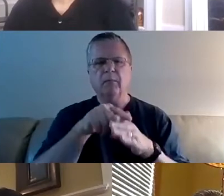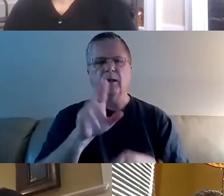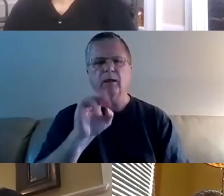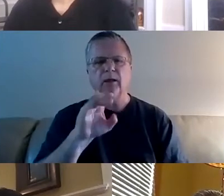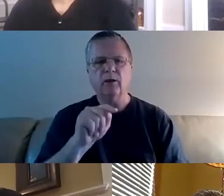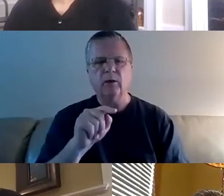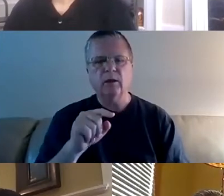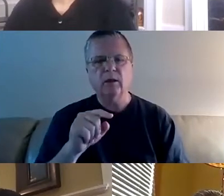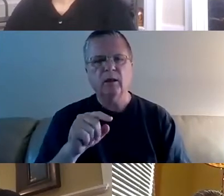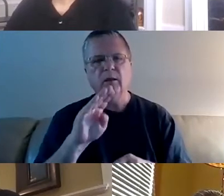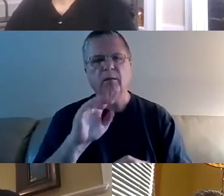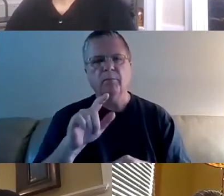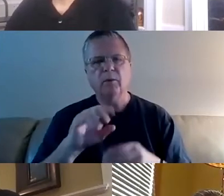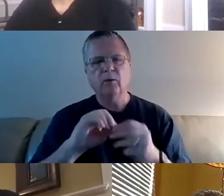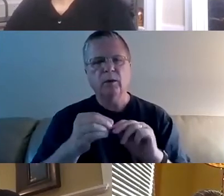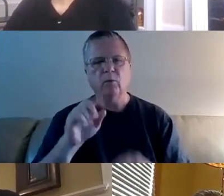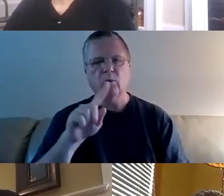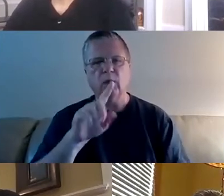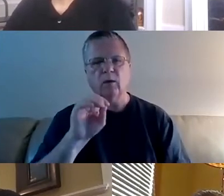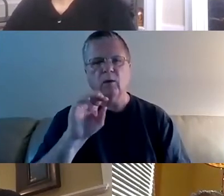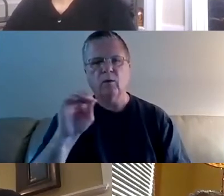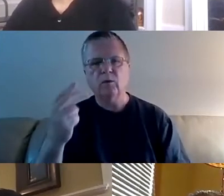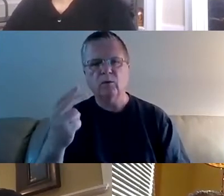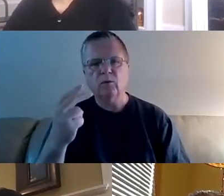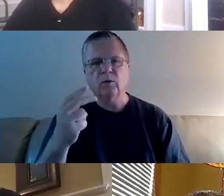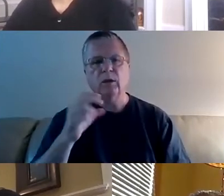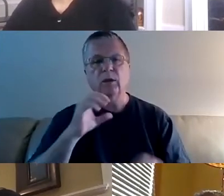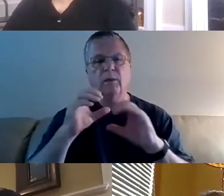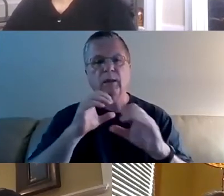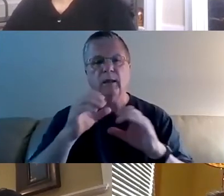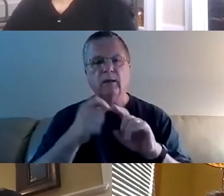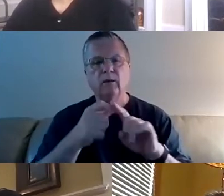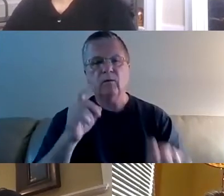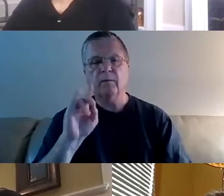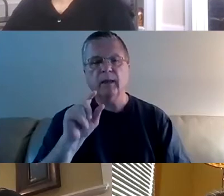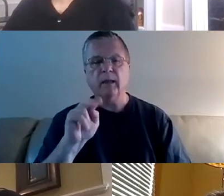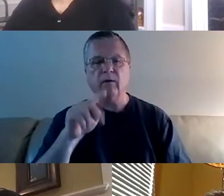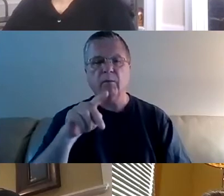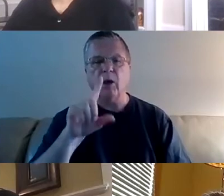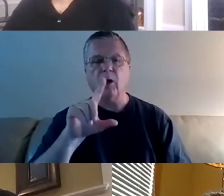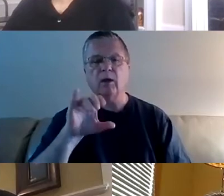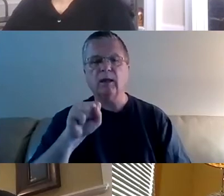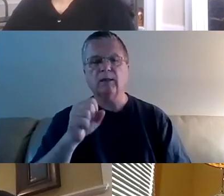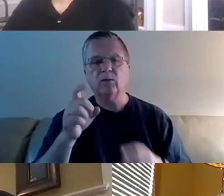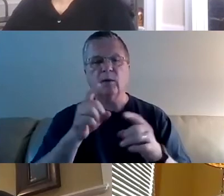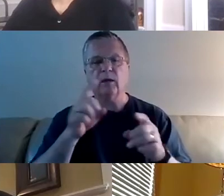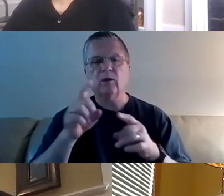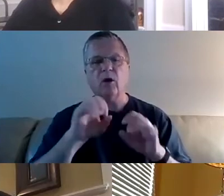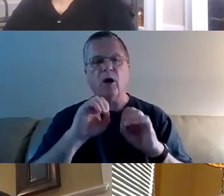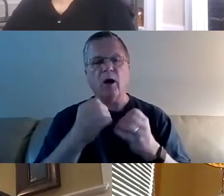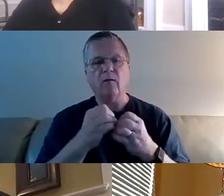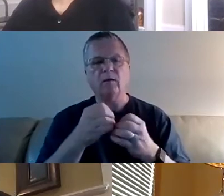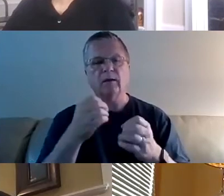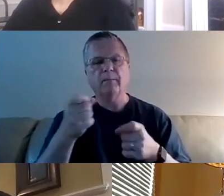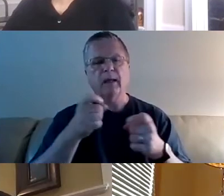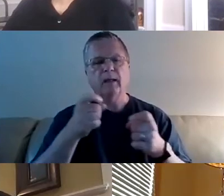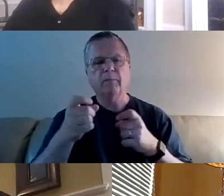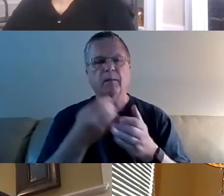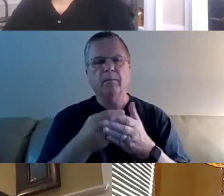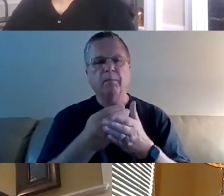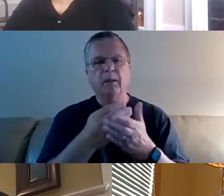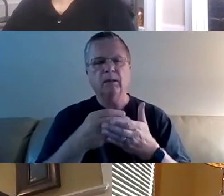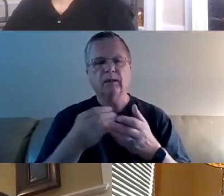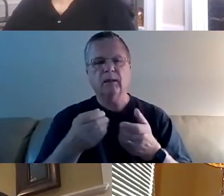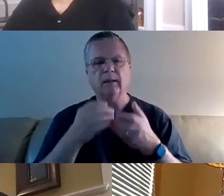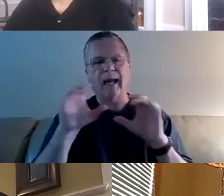Bill Number 1002, Communication from Kevin Paulus, Director of the Office of Management and Budget, submitting acting pay approval